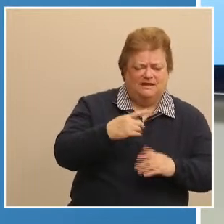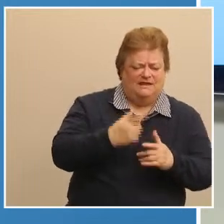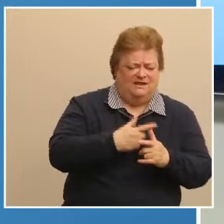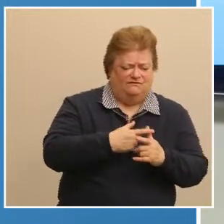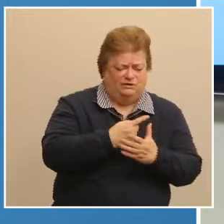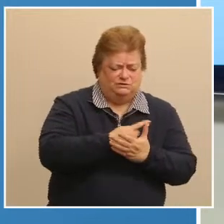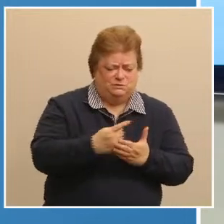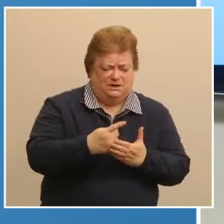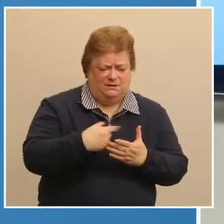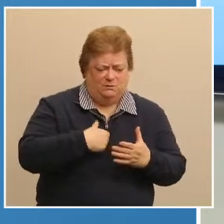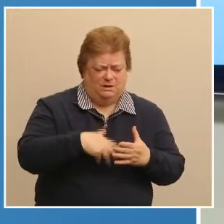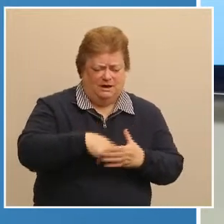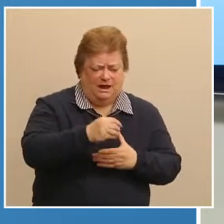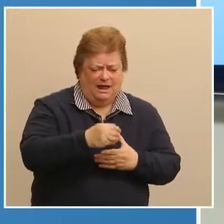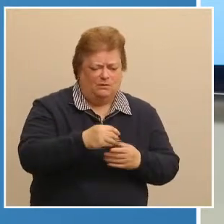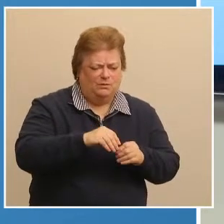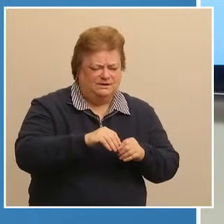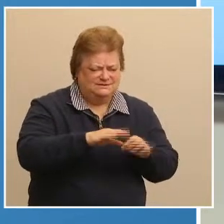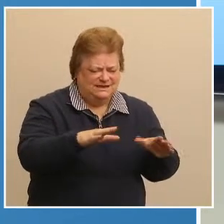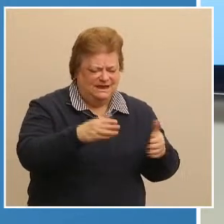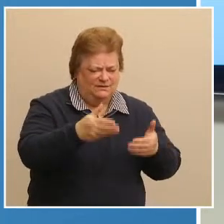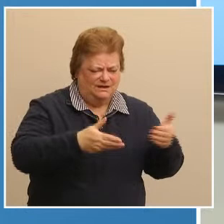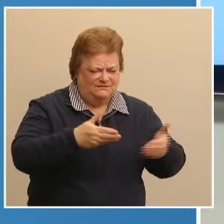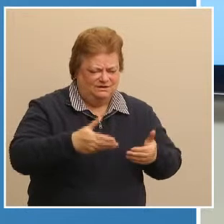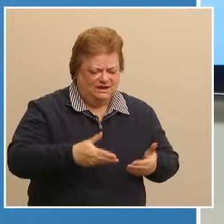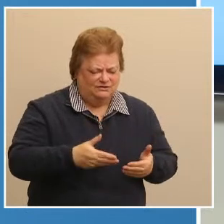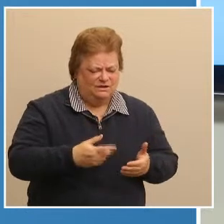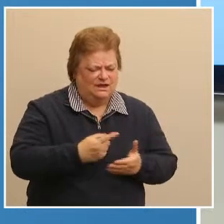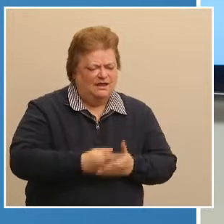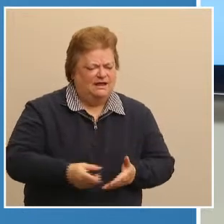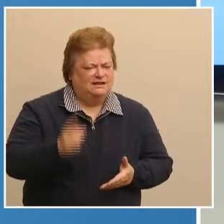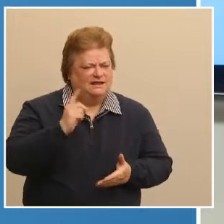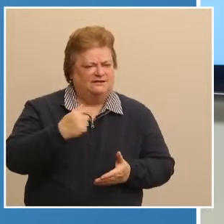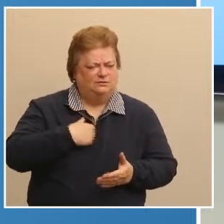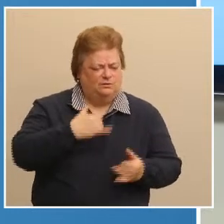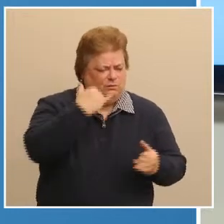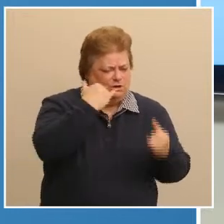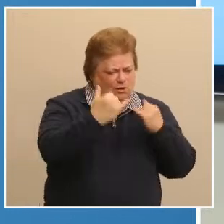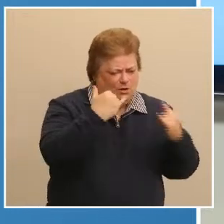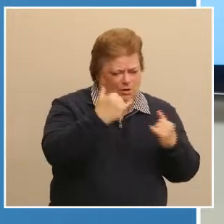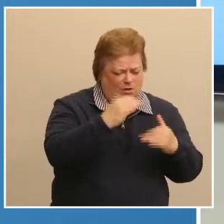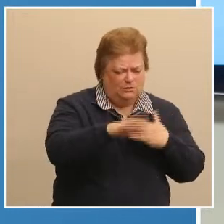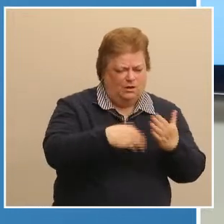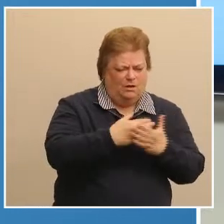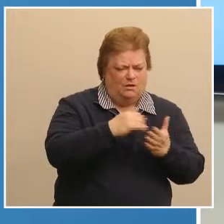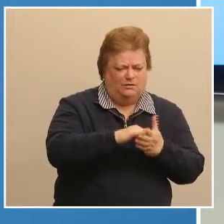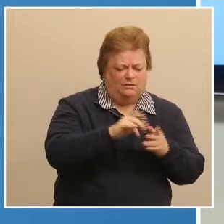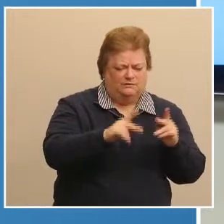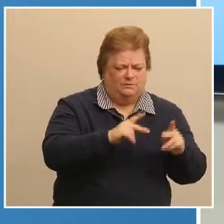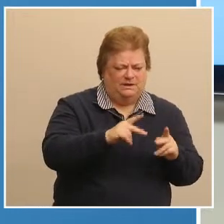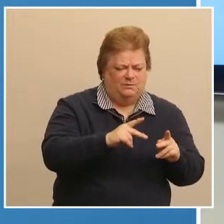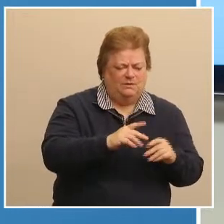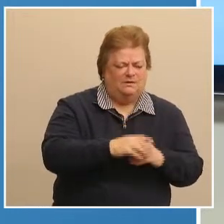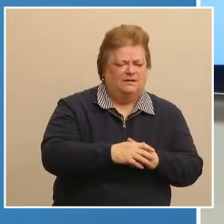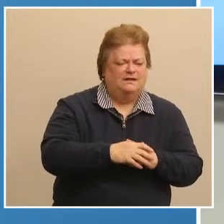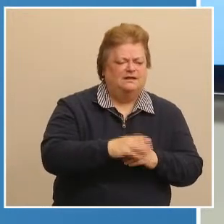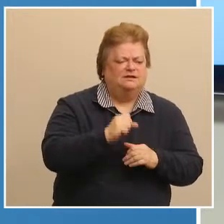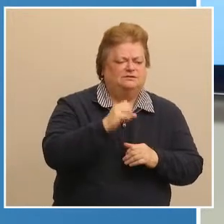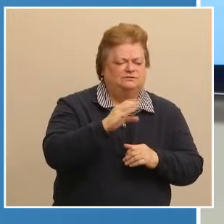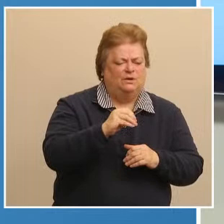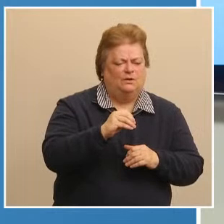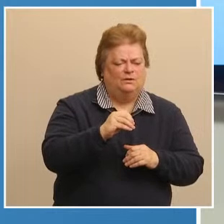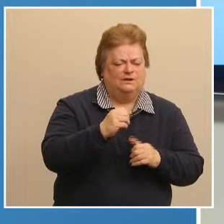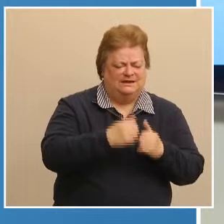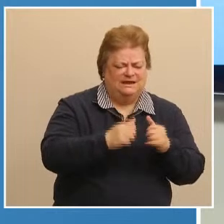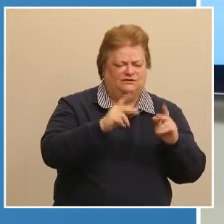sent out invitations. Last week we called all those individuals rather than send out the invitation. So